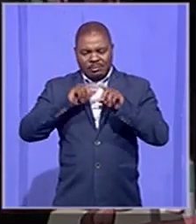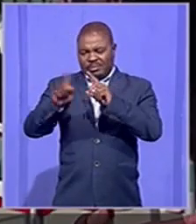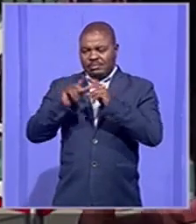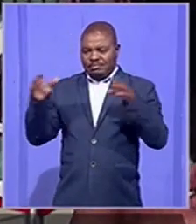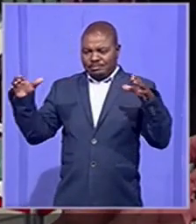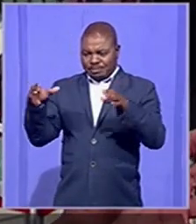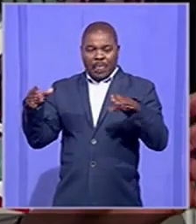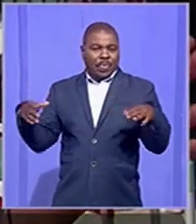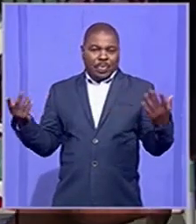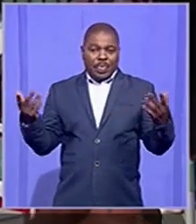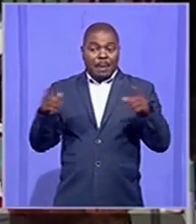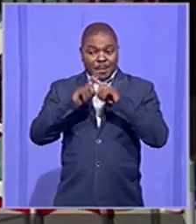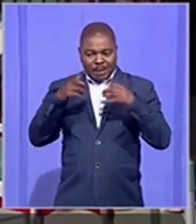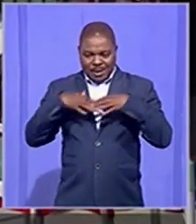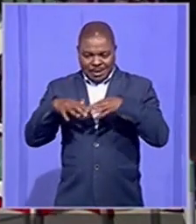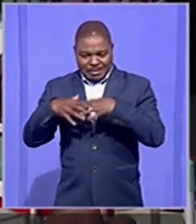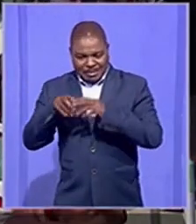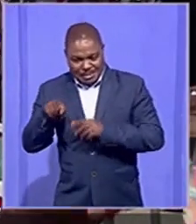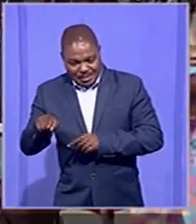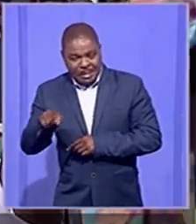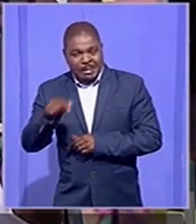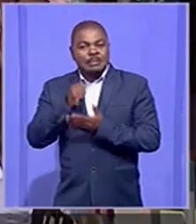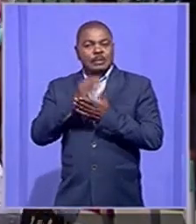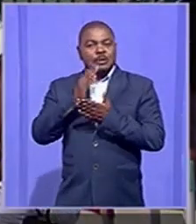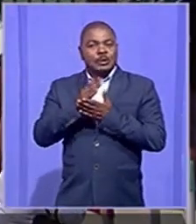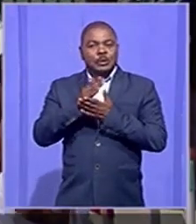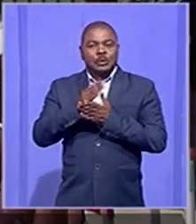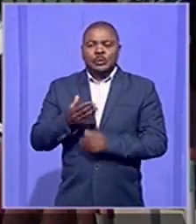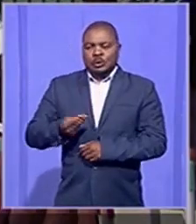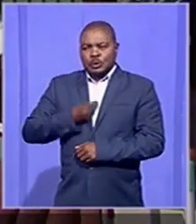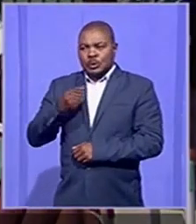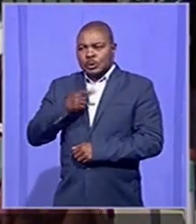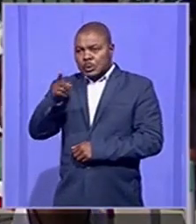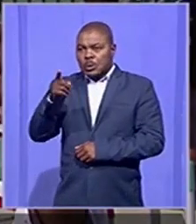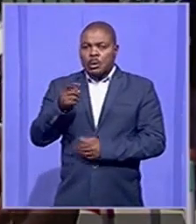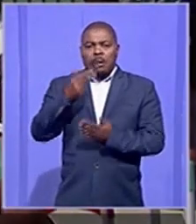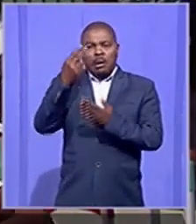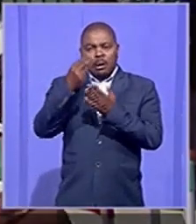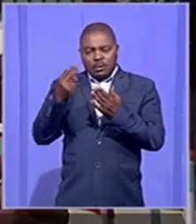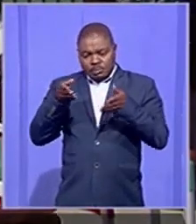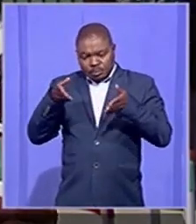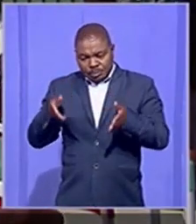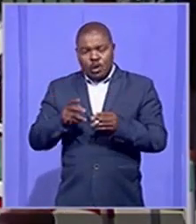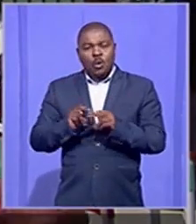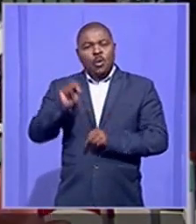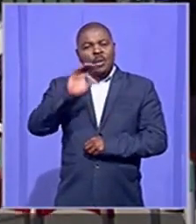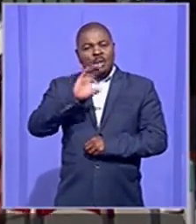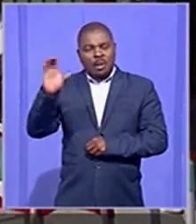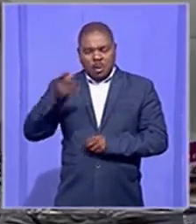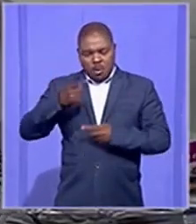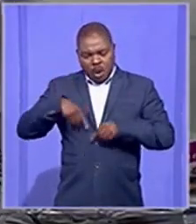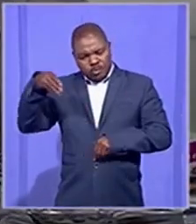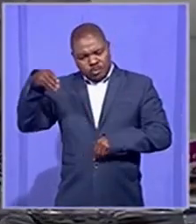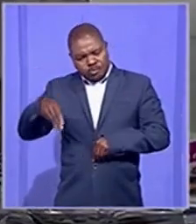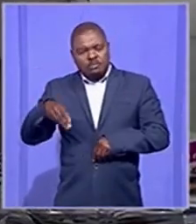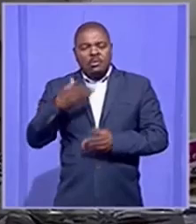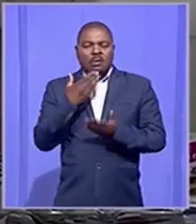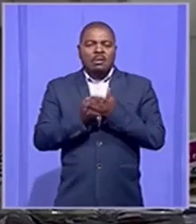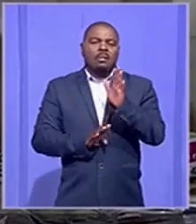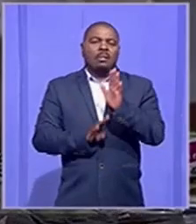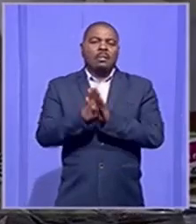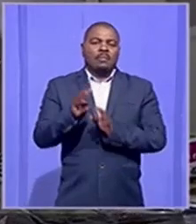se go rotloetsa bašwa gore le ha o le motaki mo Northern Cape re teng ba re kgonang go dira mphetogo. Ka